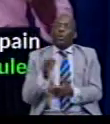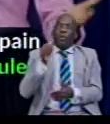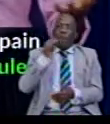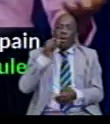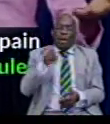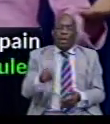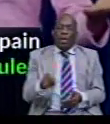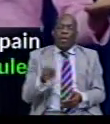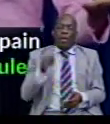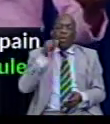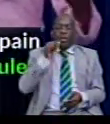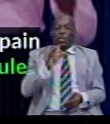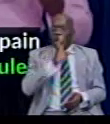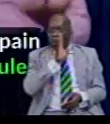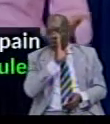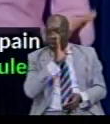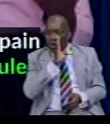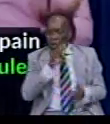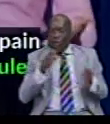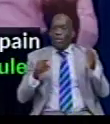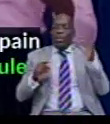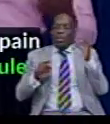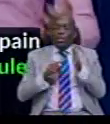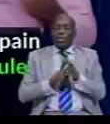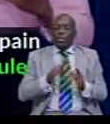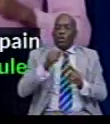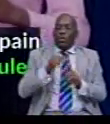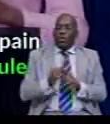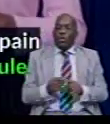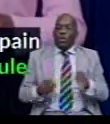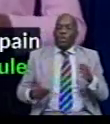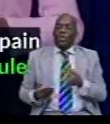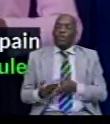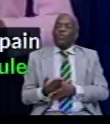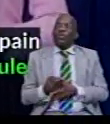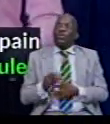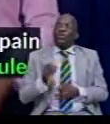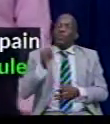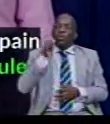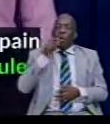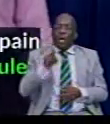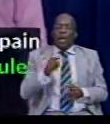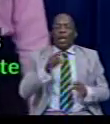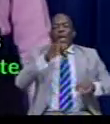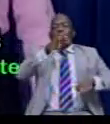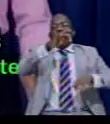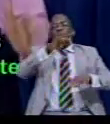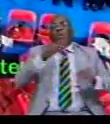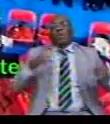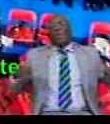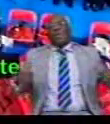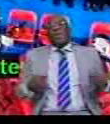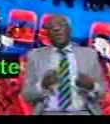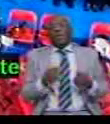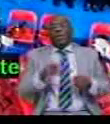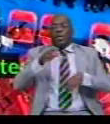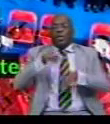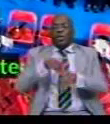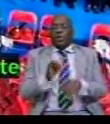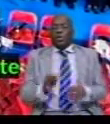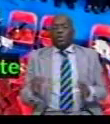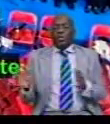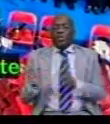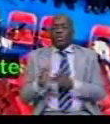She whispered these words through her pain. Touching Jesus. Touching